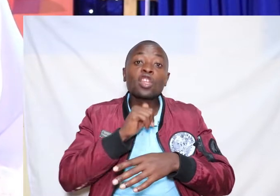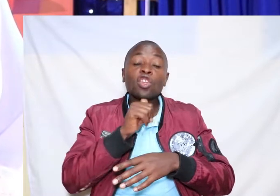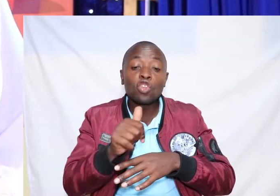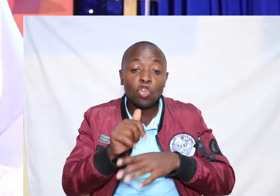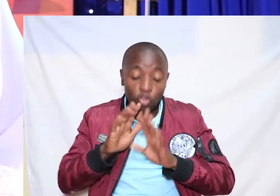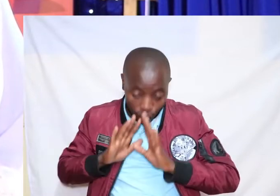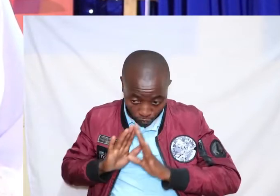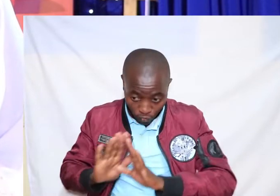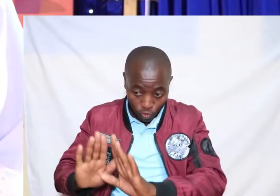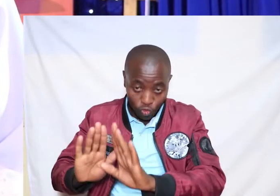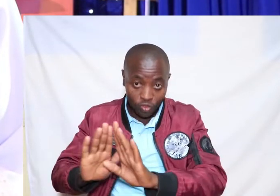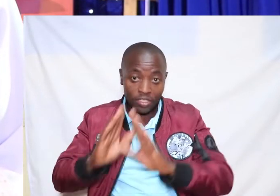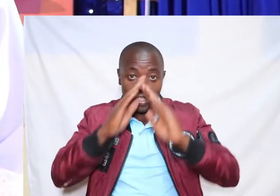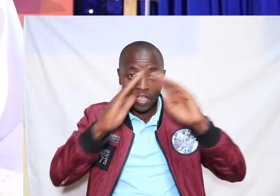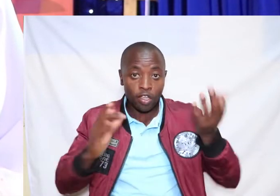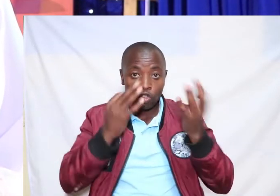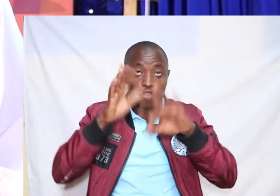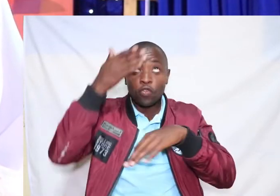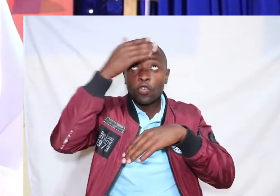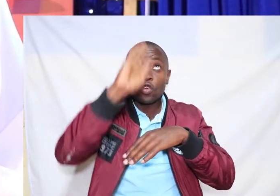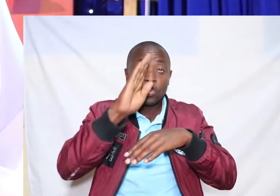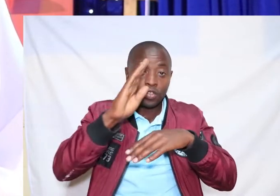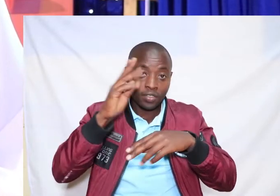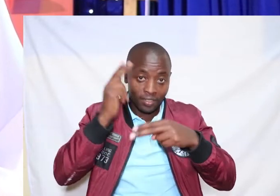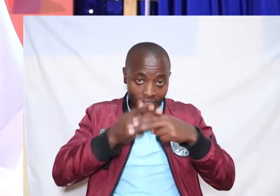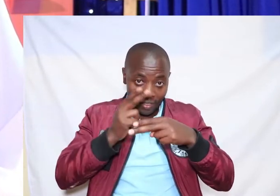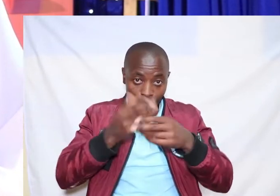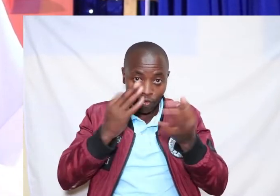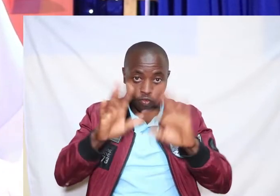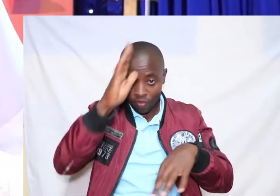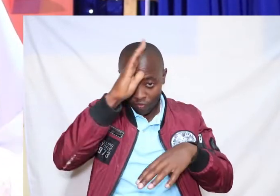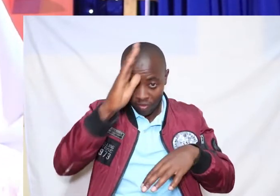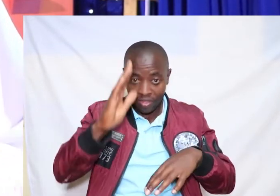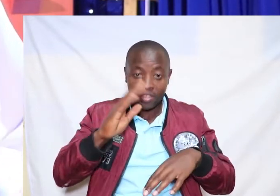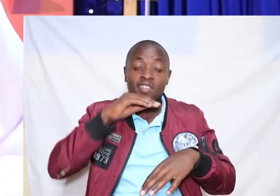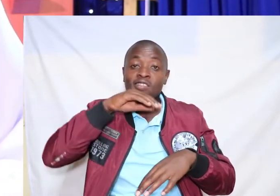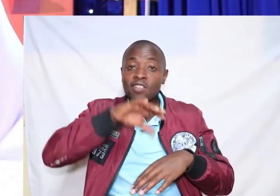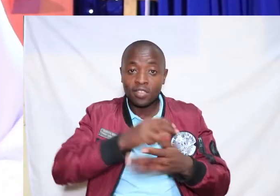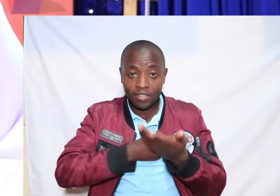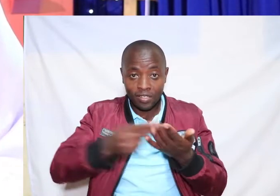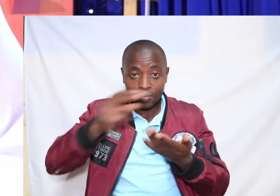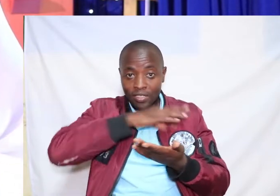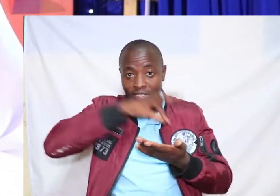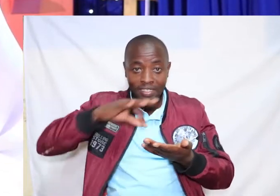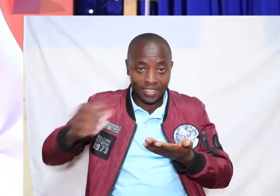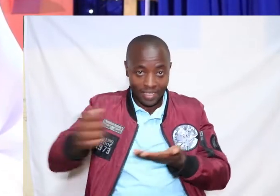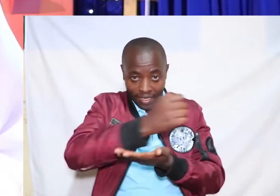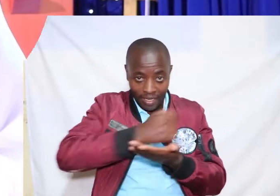neglect the house of God. In the name of the Father, and of the Son, and of the Holy Spirit.